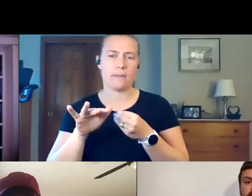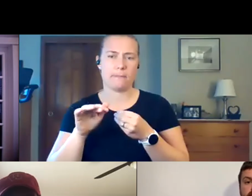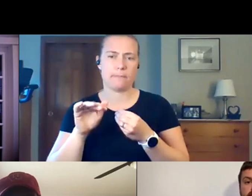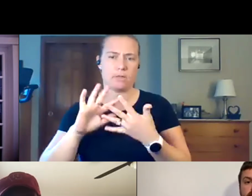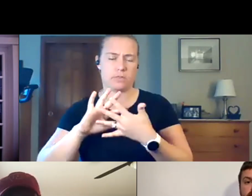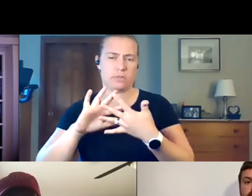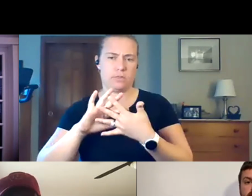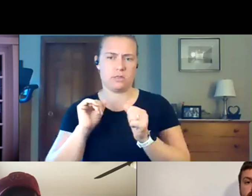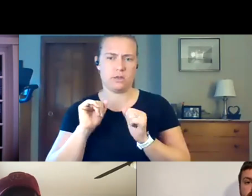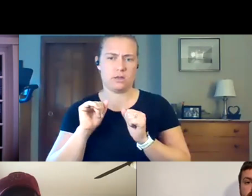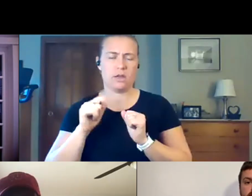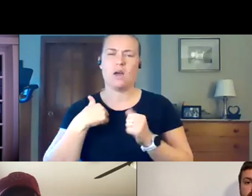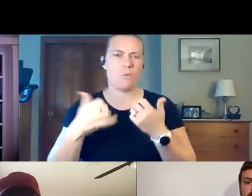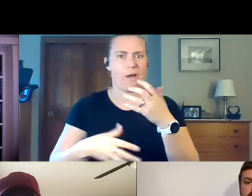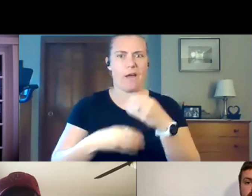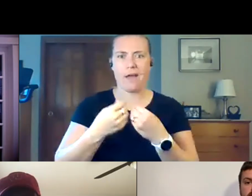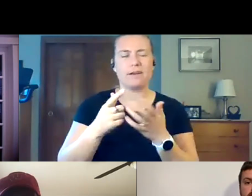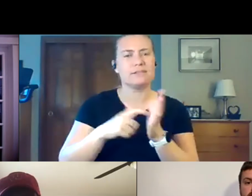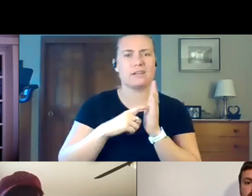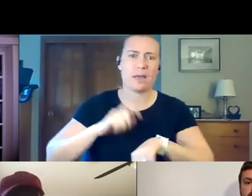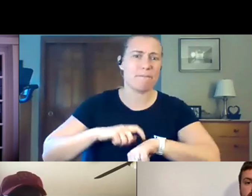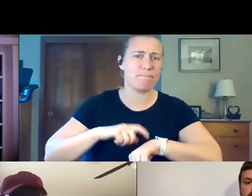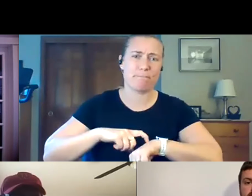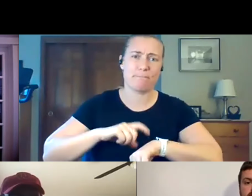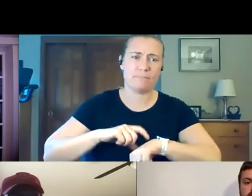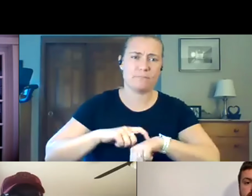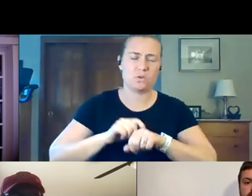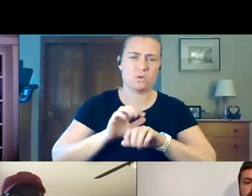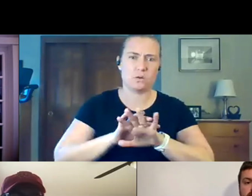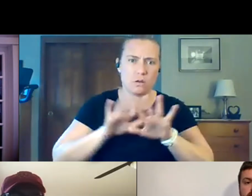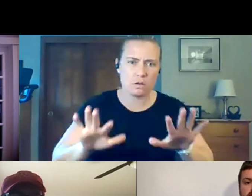that, it takes time to separately or